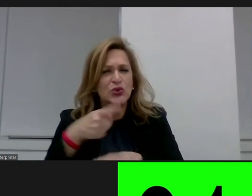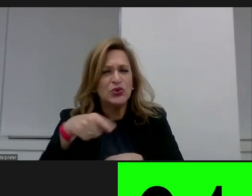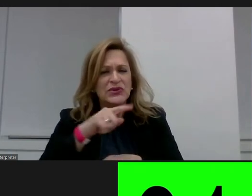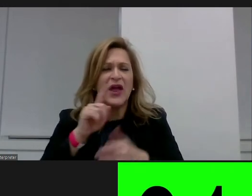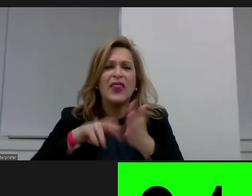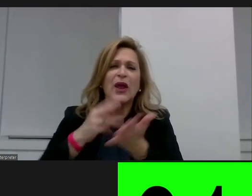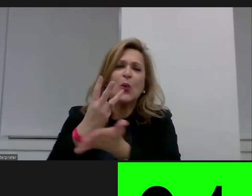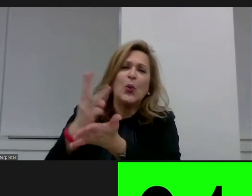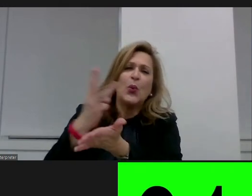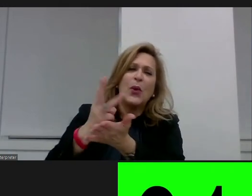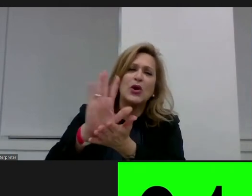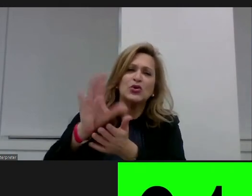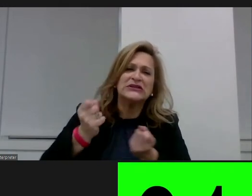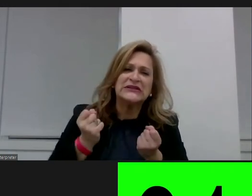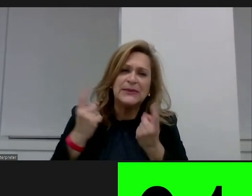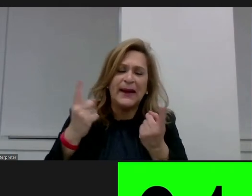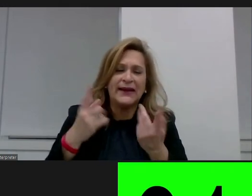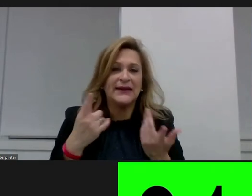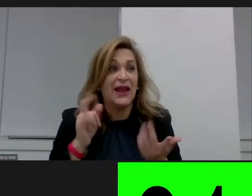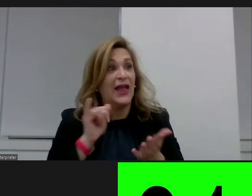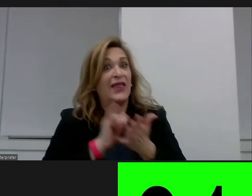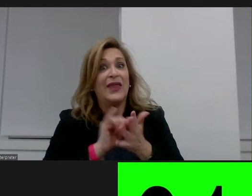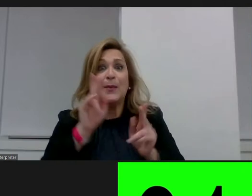spending and wonderful decisions by this know-it-all